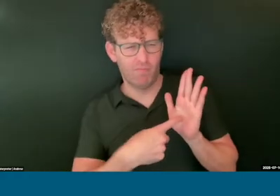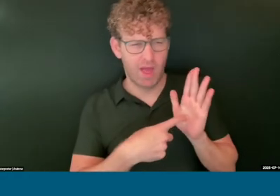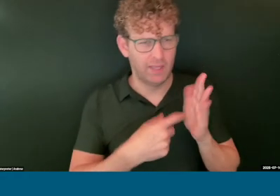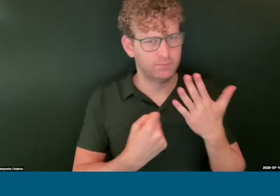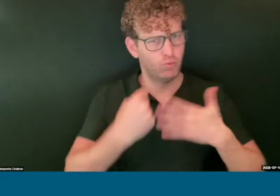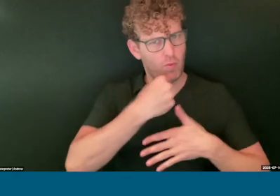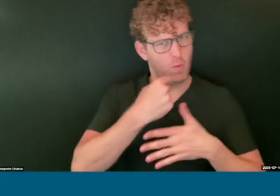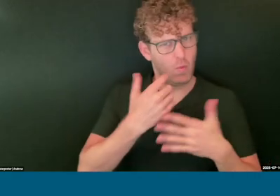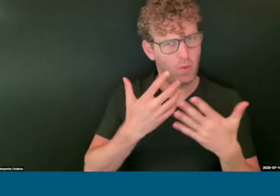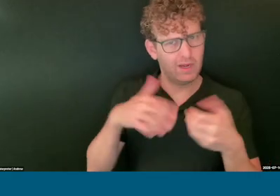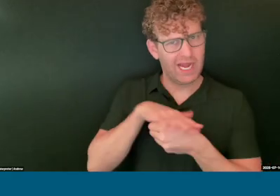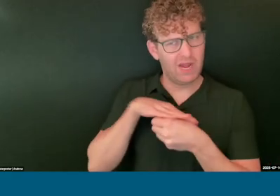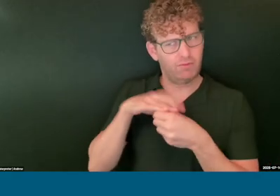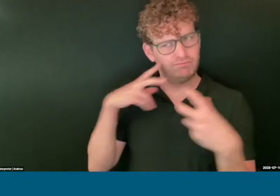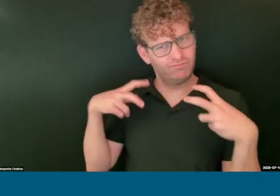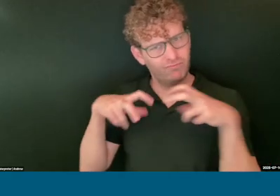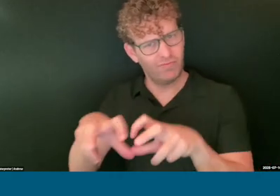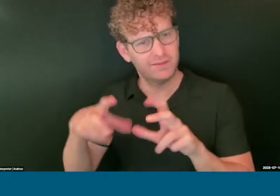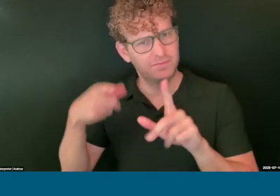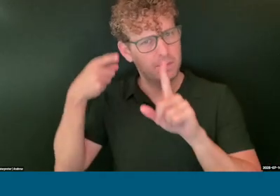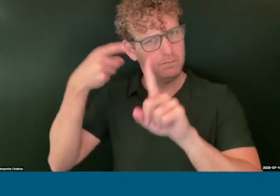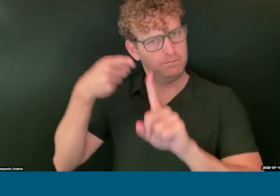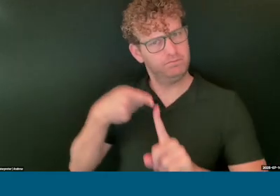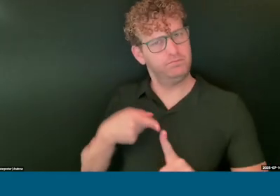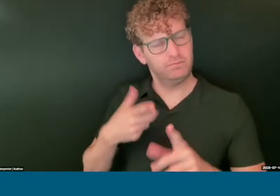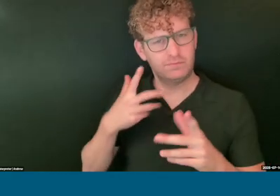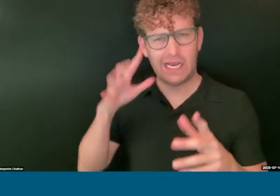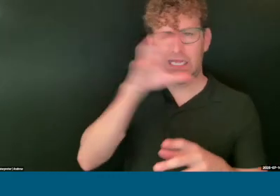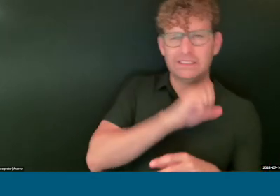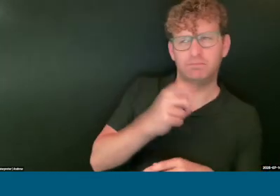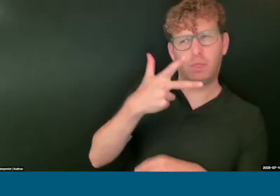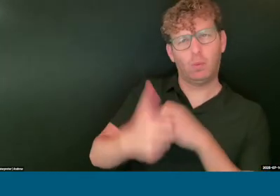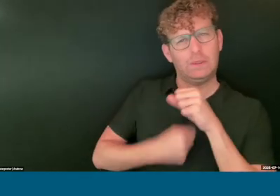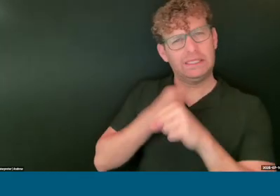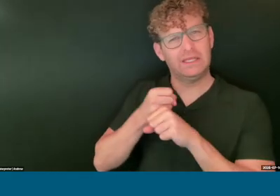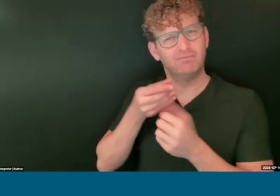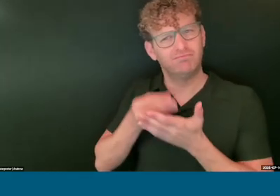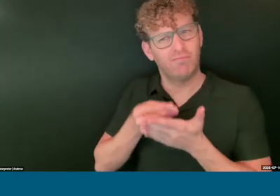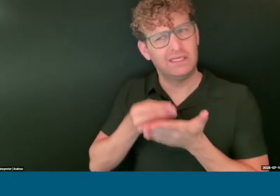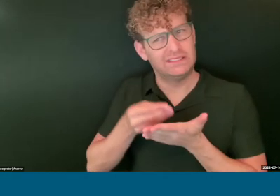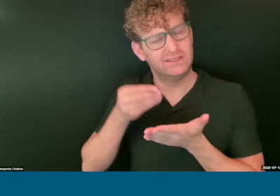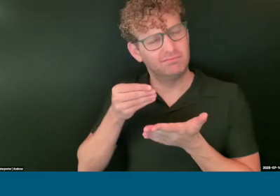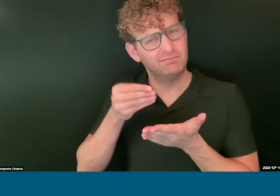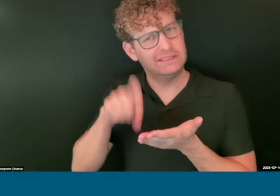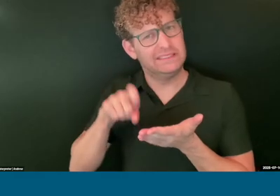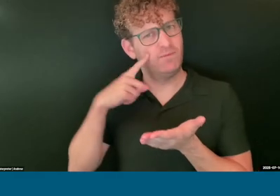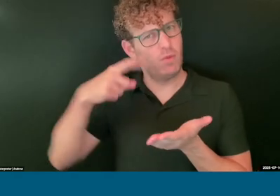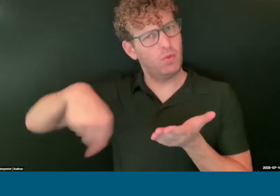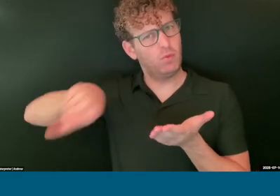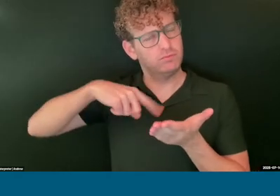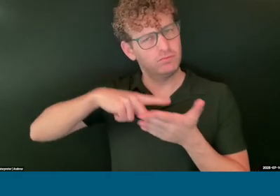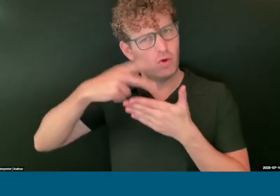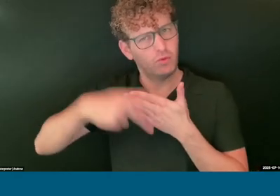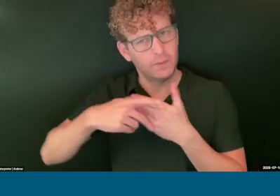The long-term strategy includes several key elements. An update on California's